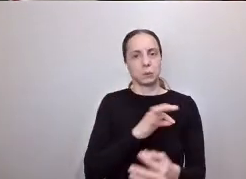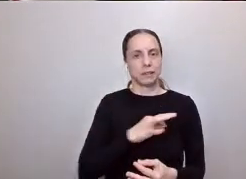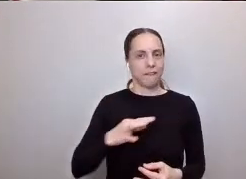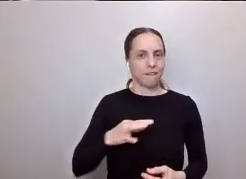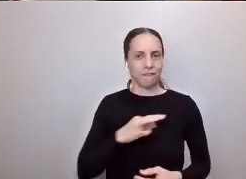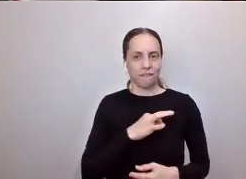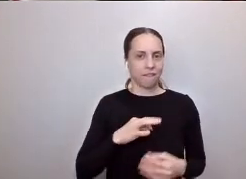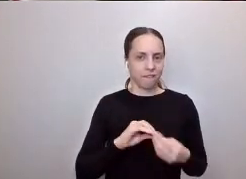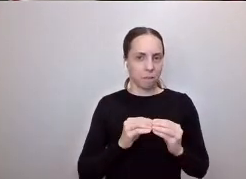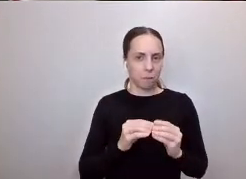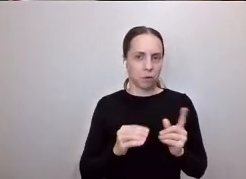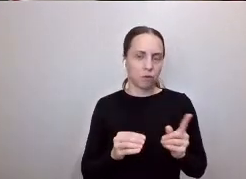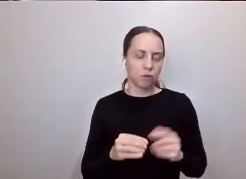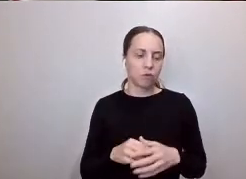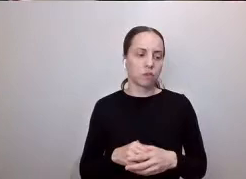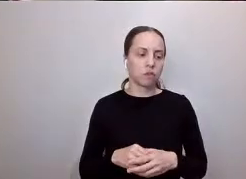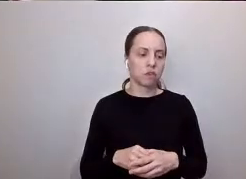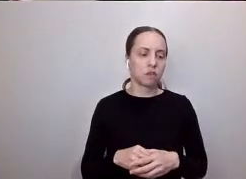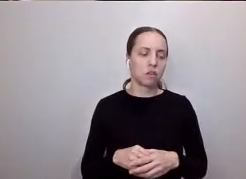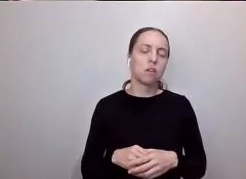But I do want to also just name